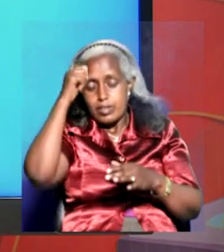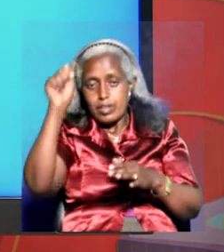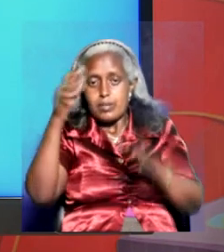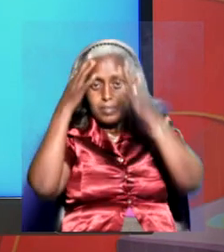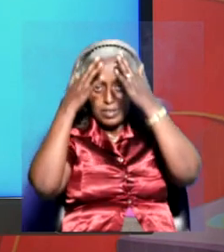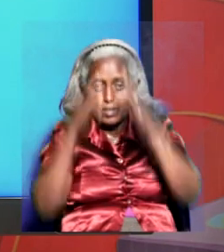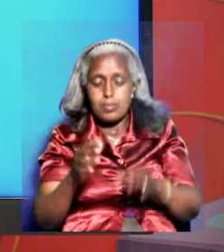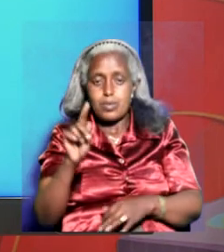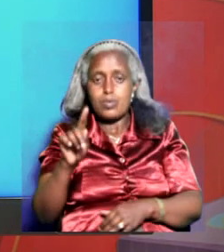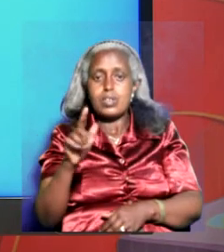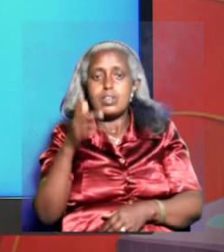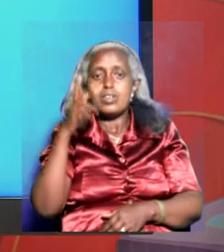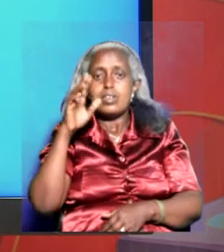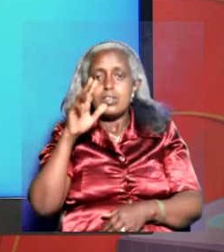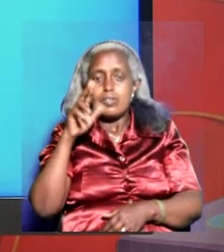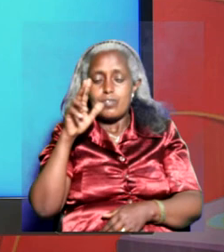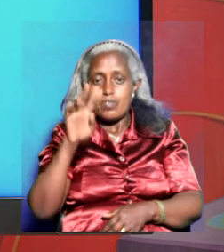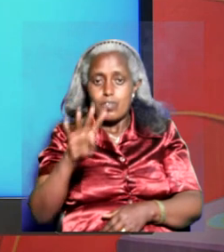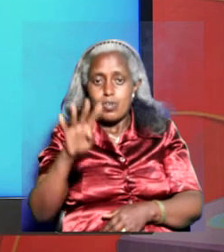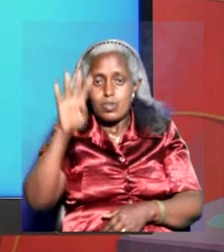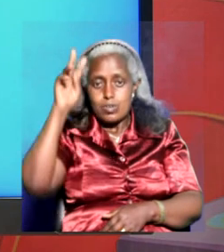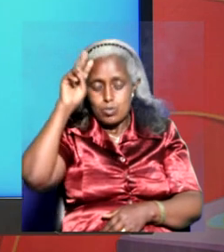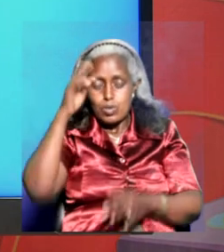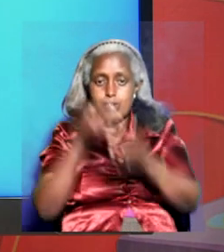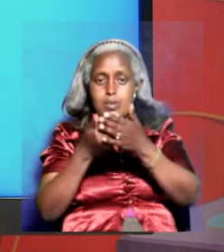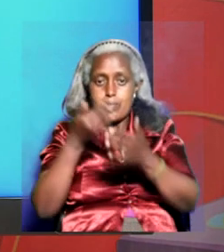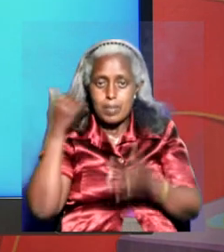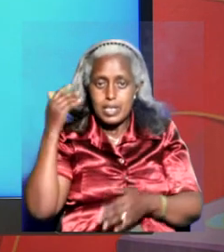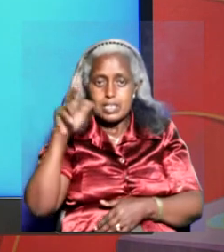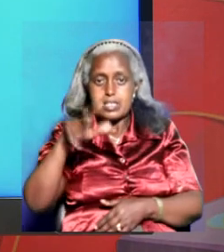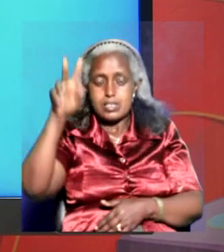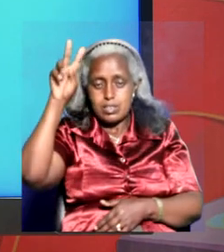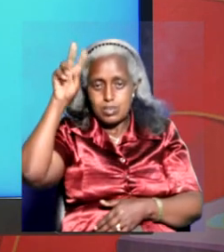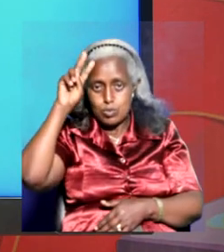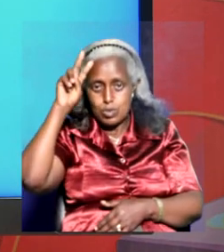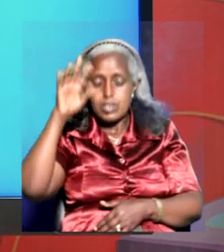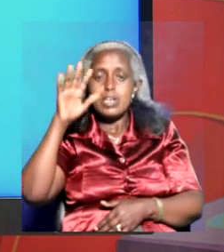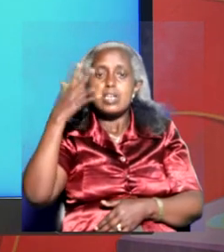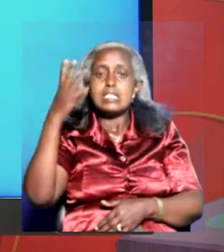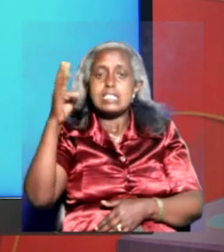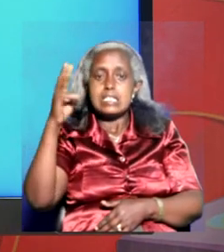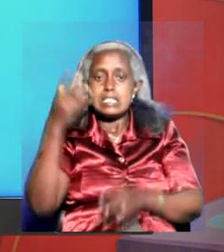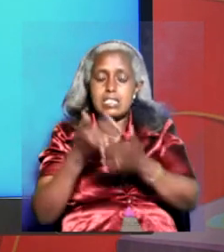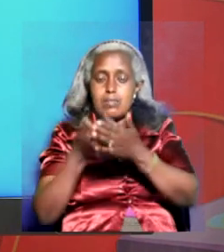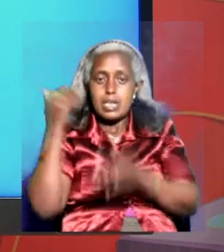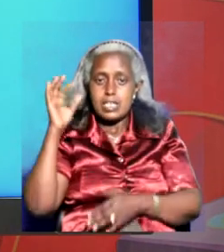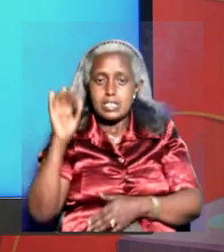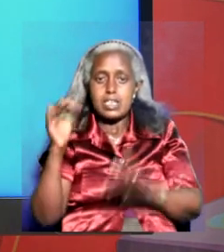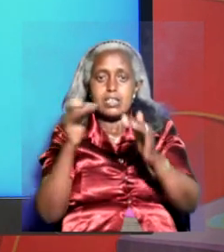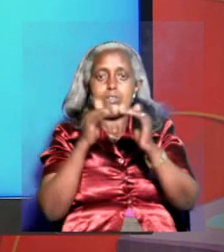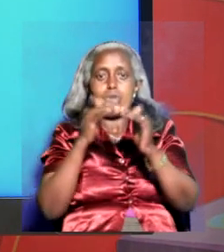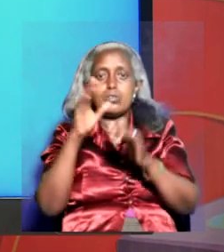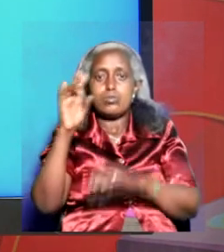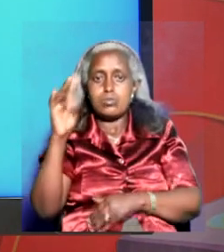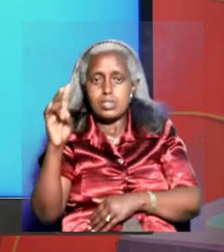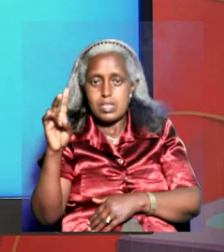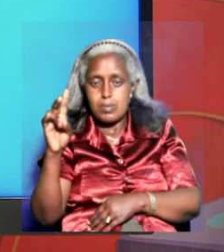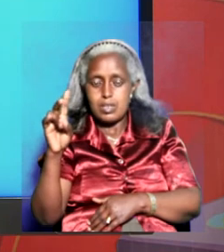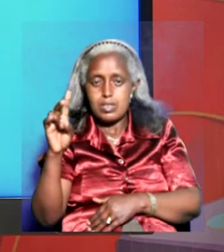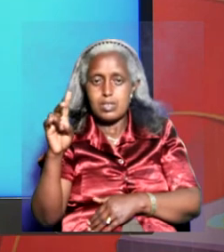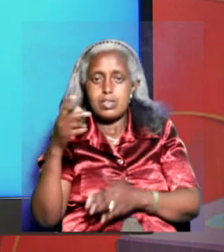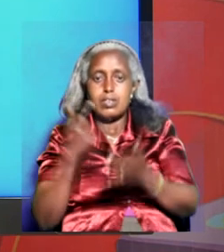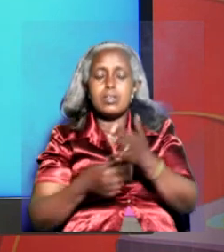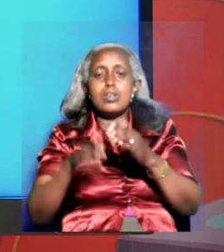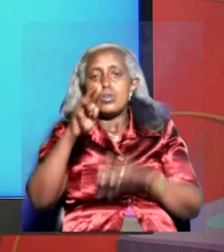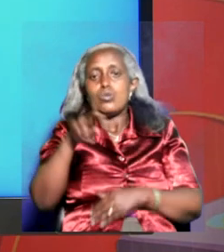16, 4 squared minus 3 squared, 16 minus 9. it is 7. This you will have this one, square